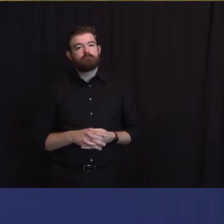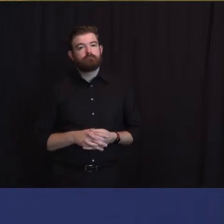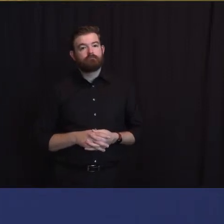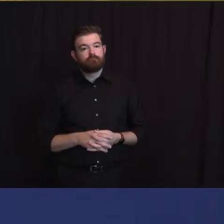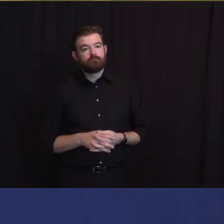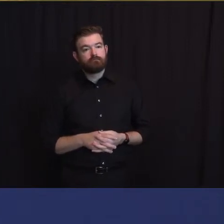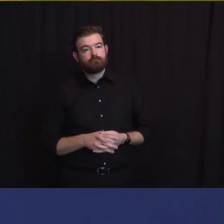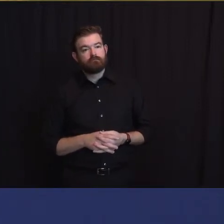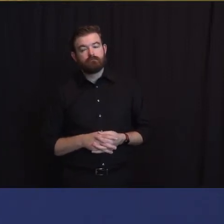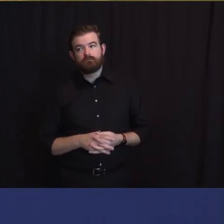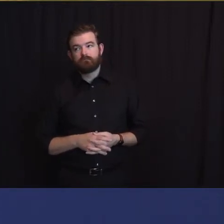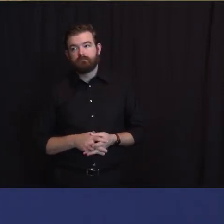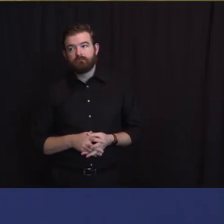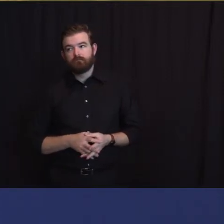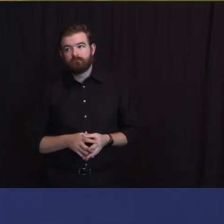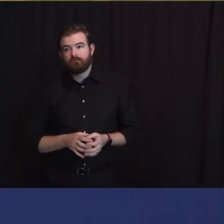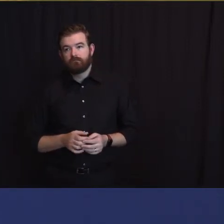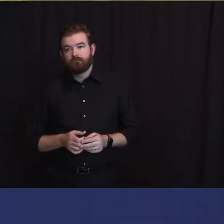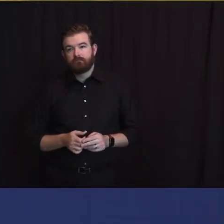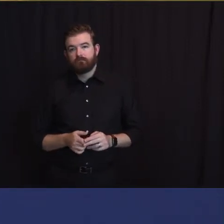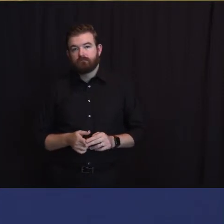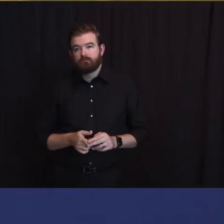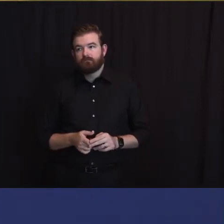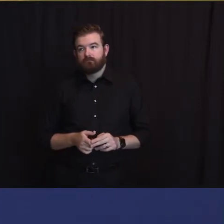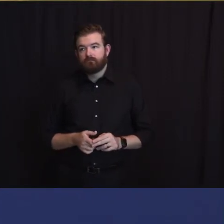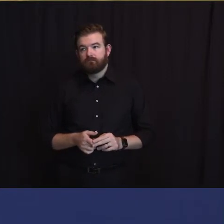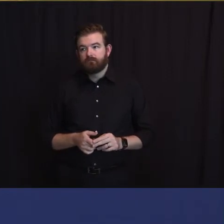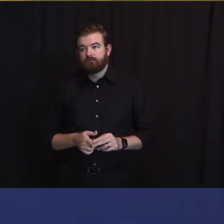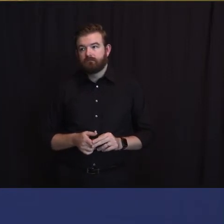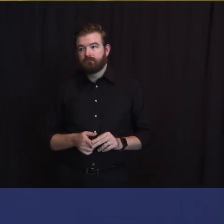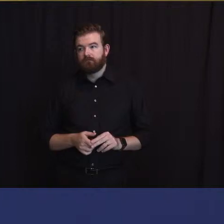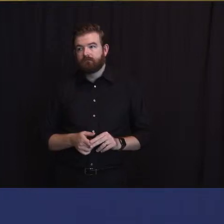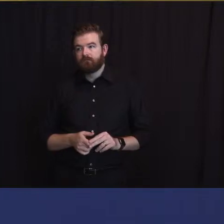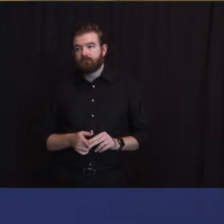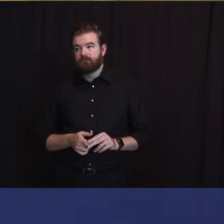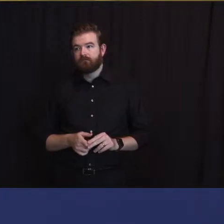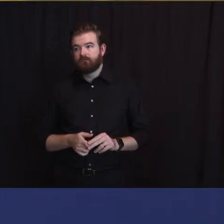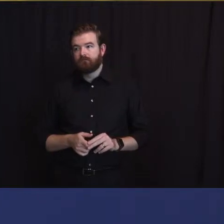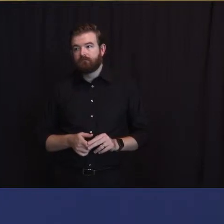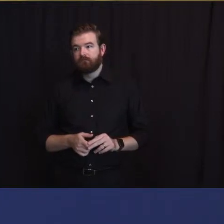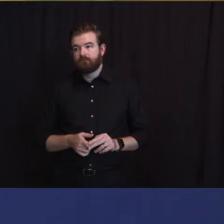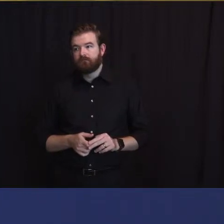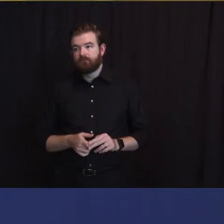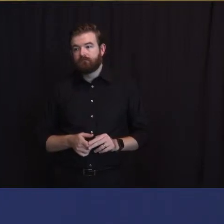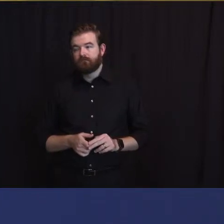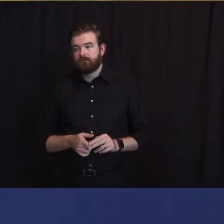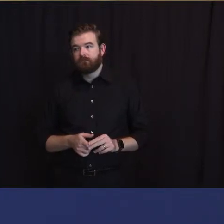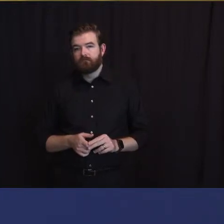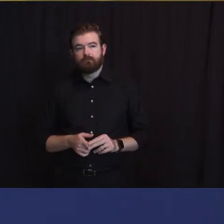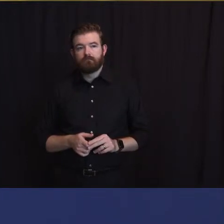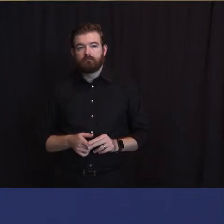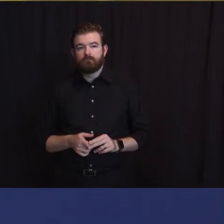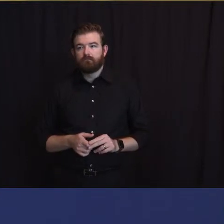operator. Okay. Thank you for that. Do you have any? You do. give me one sec here.